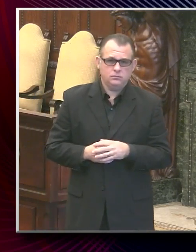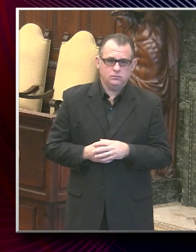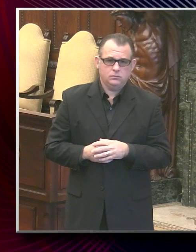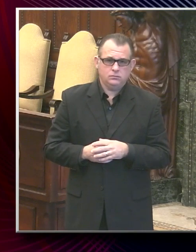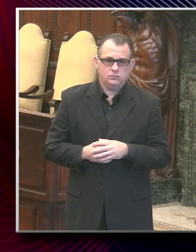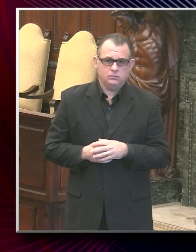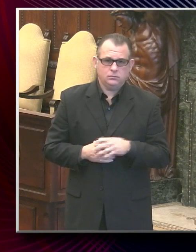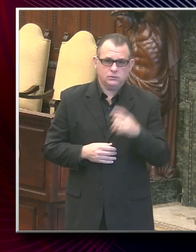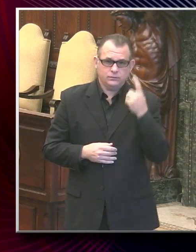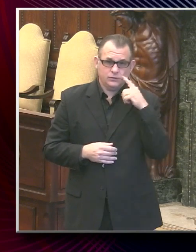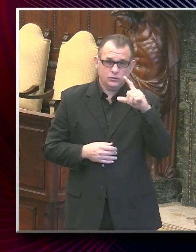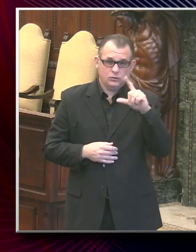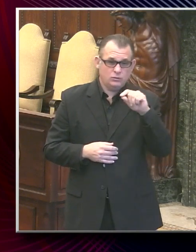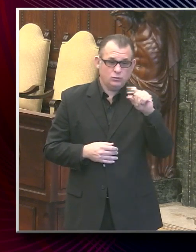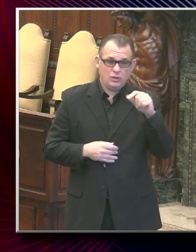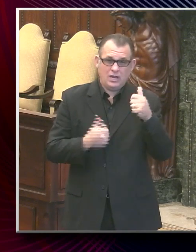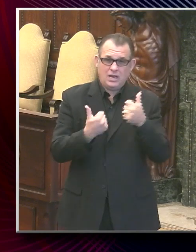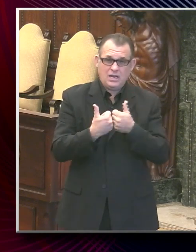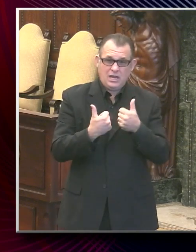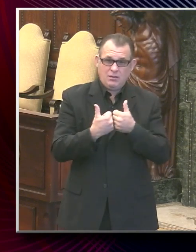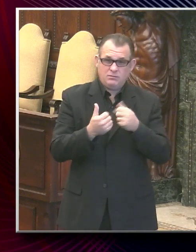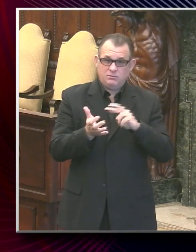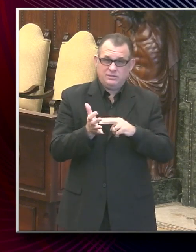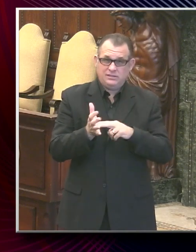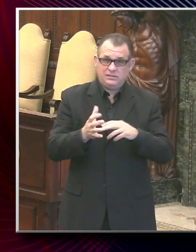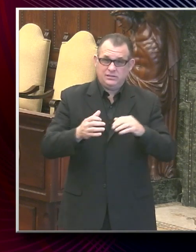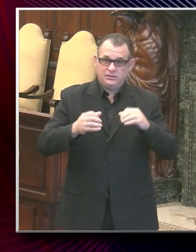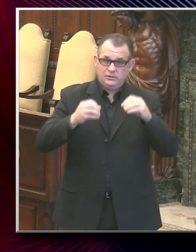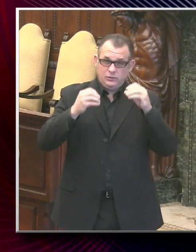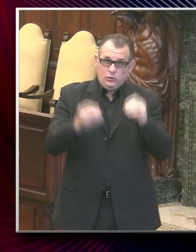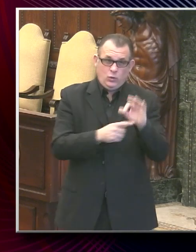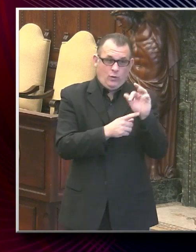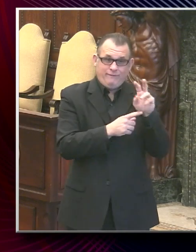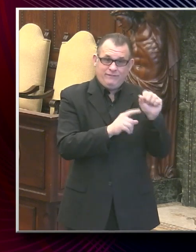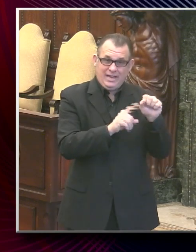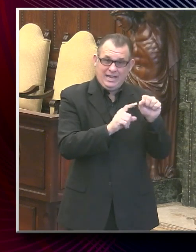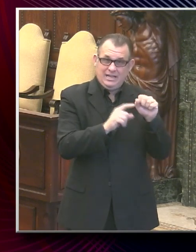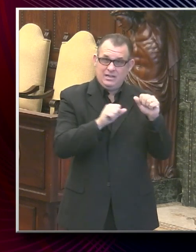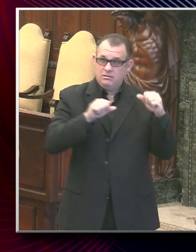fans to be in the stadiums for this year. Do you expect them to come back in 2021?